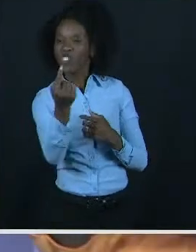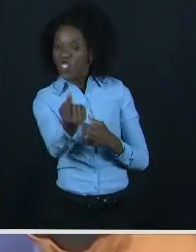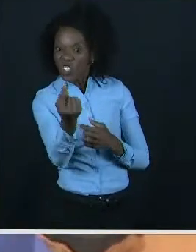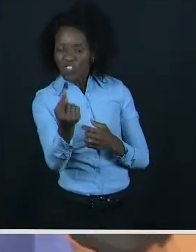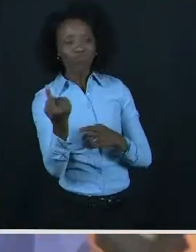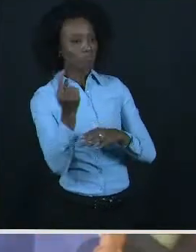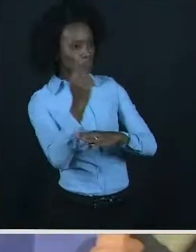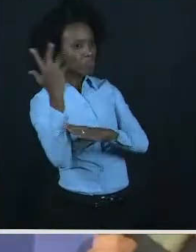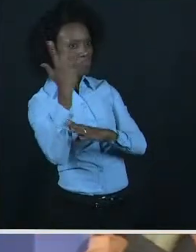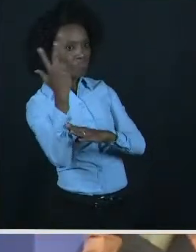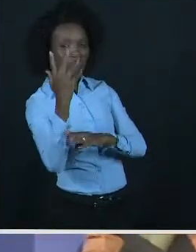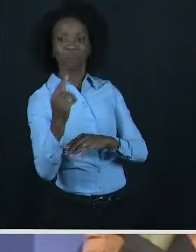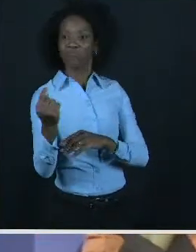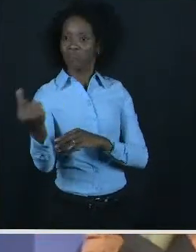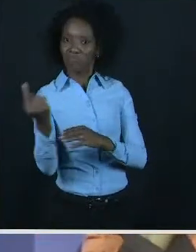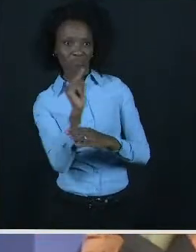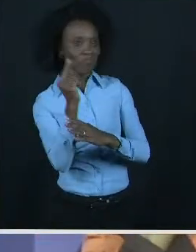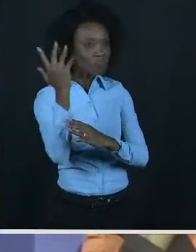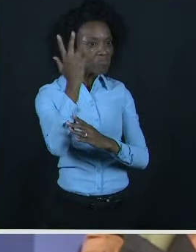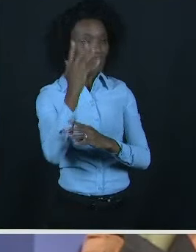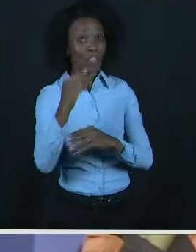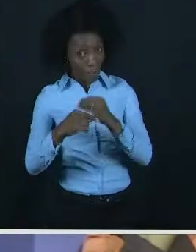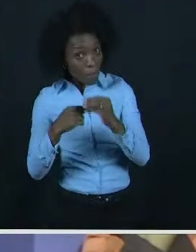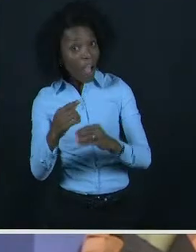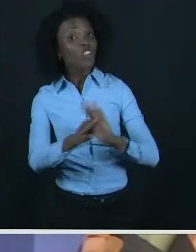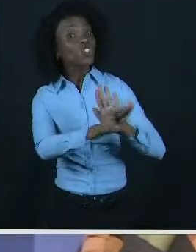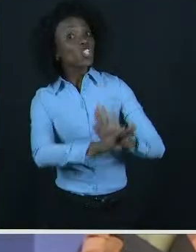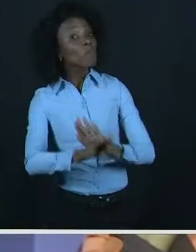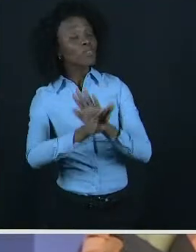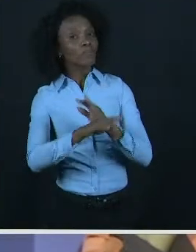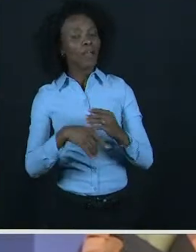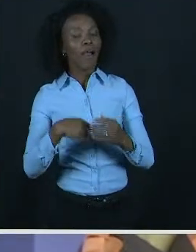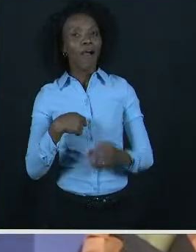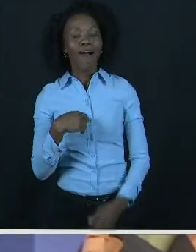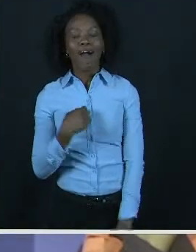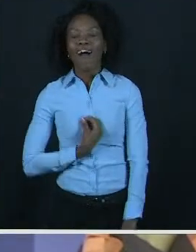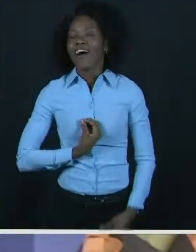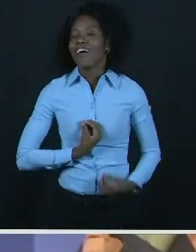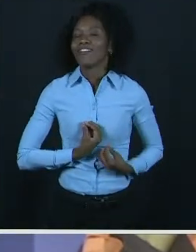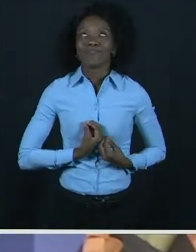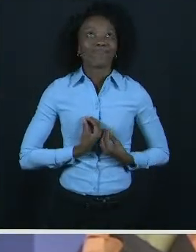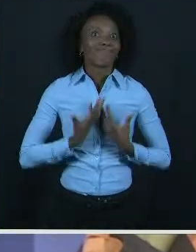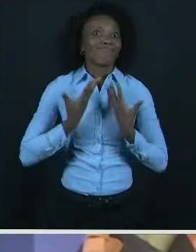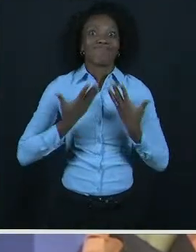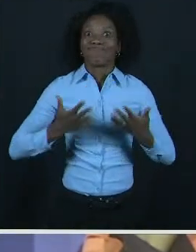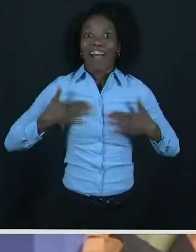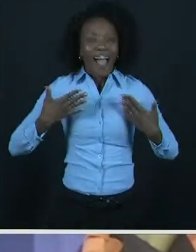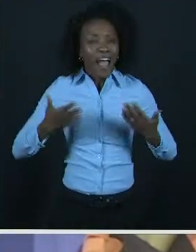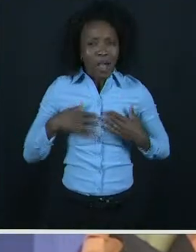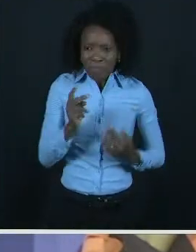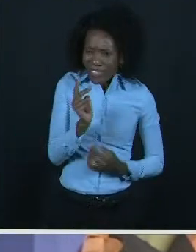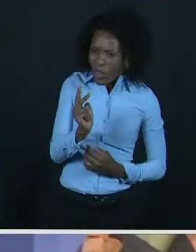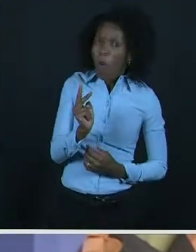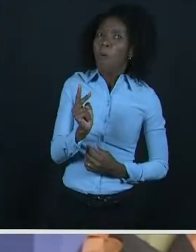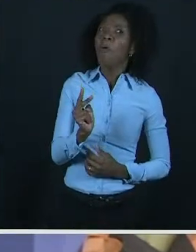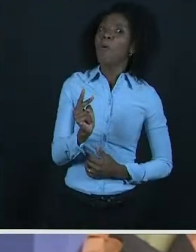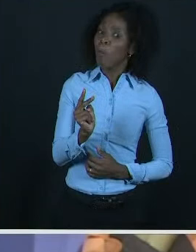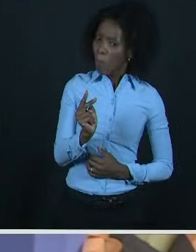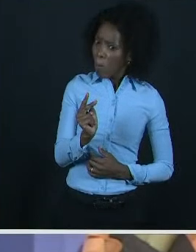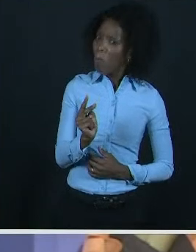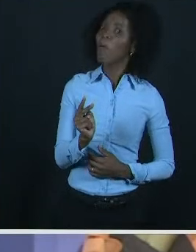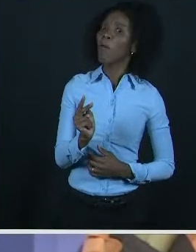particular topic on gender-based violence. I was overjoyed to see that